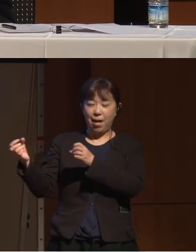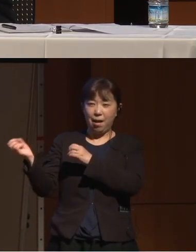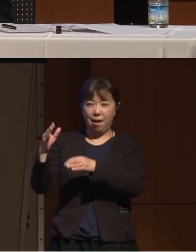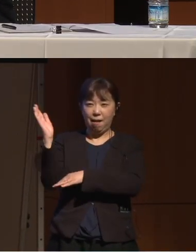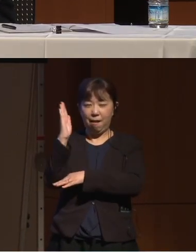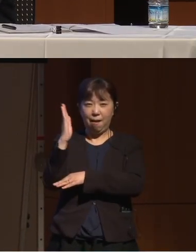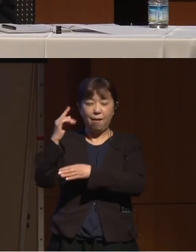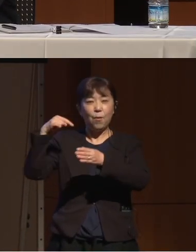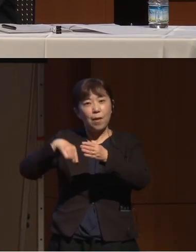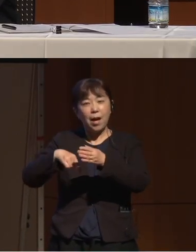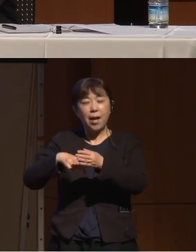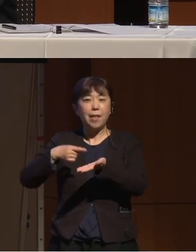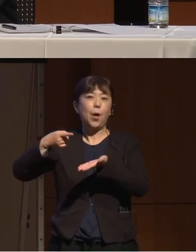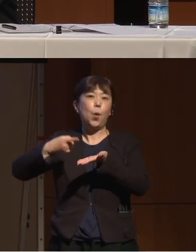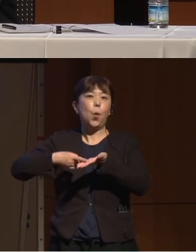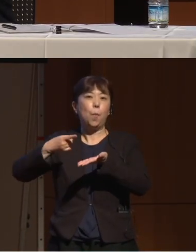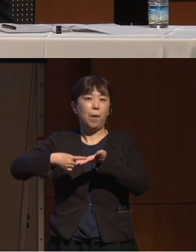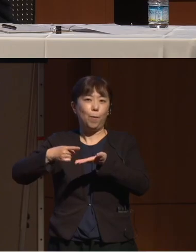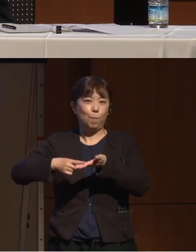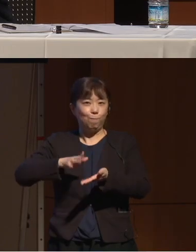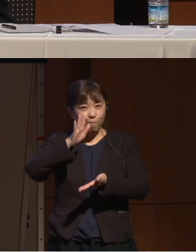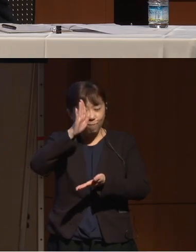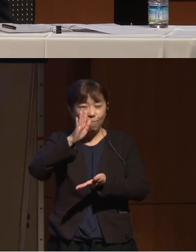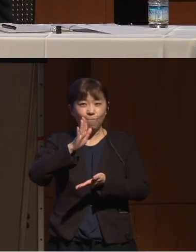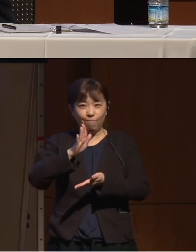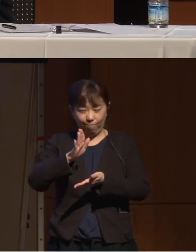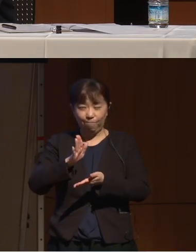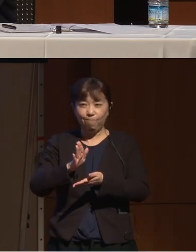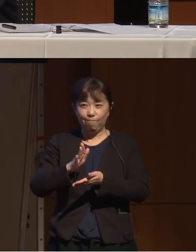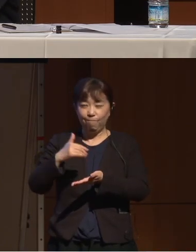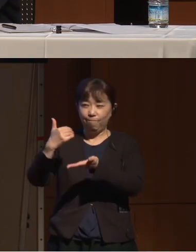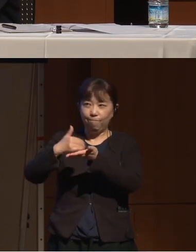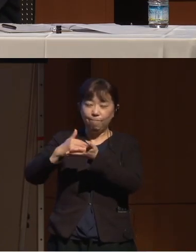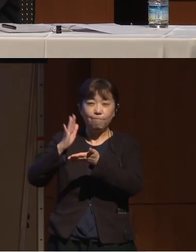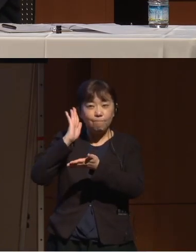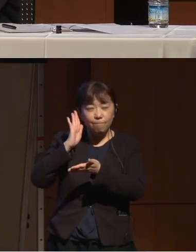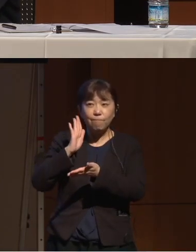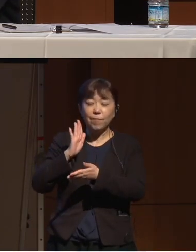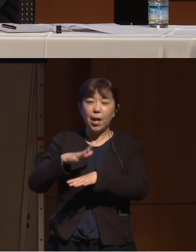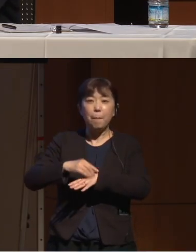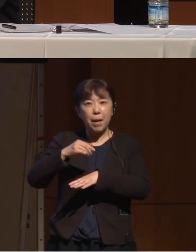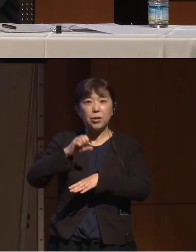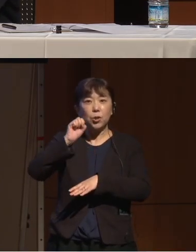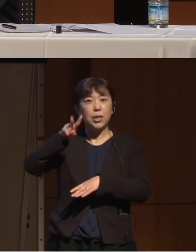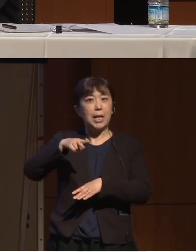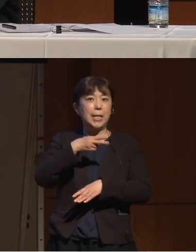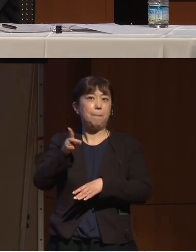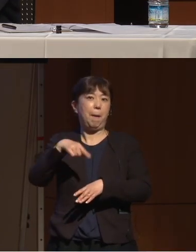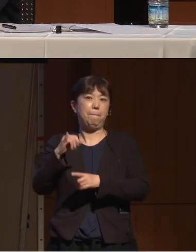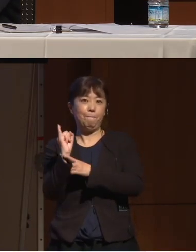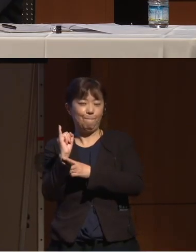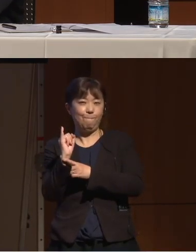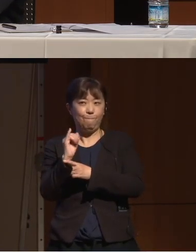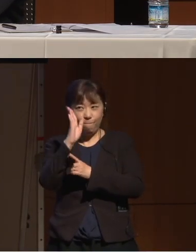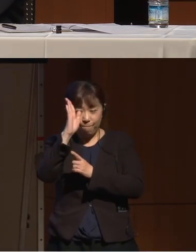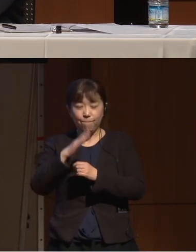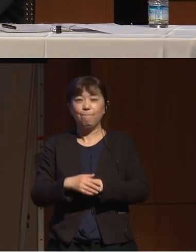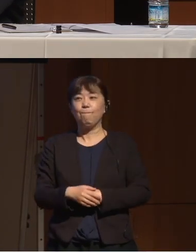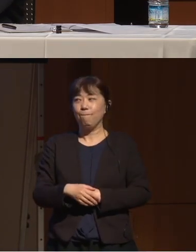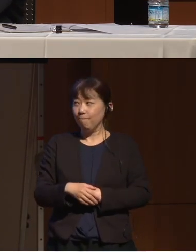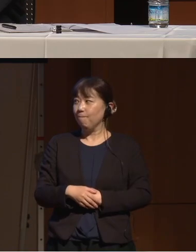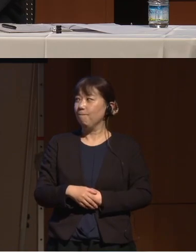talk. Dr. Sullivan, do you have any comment? I was really impressed by